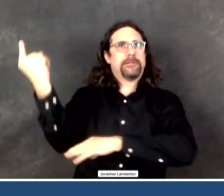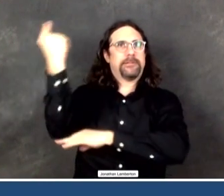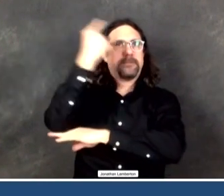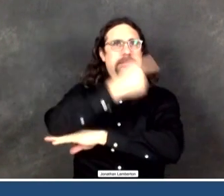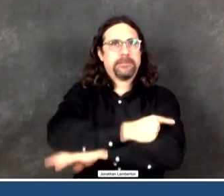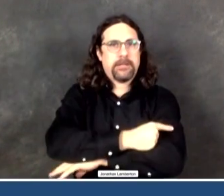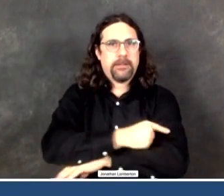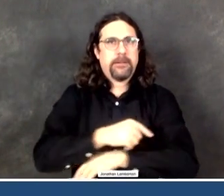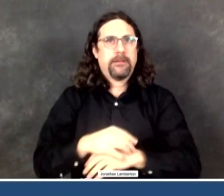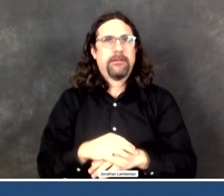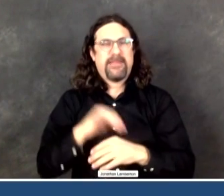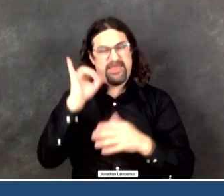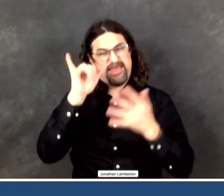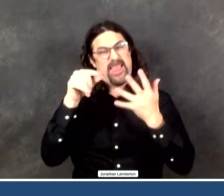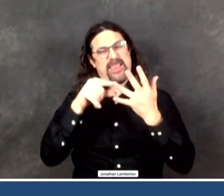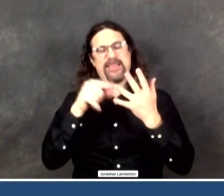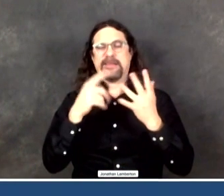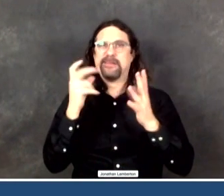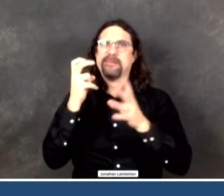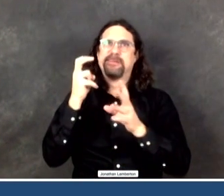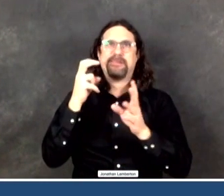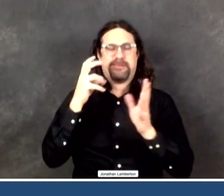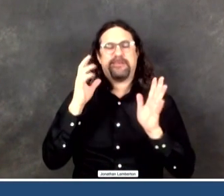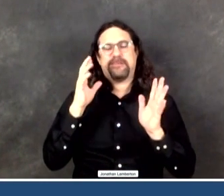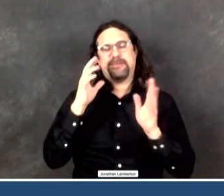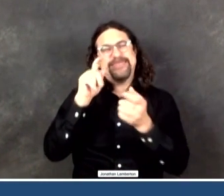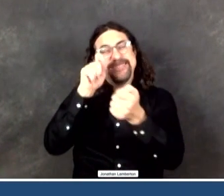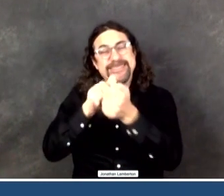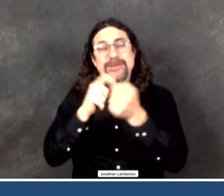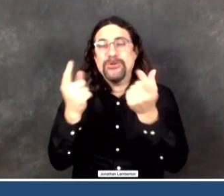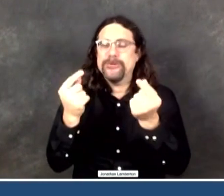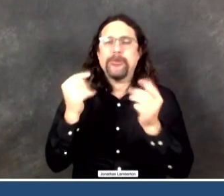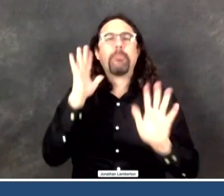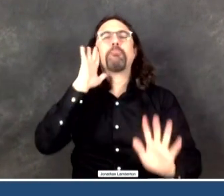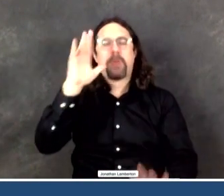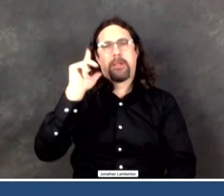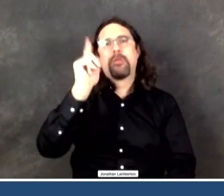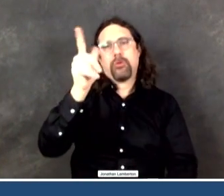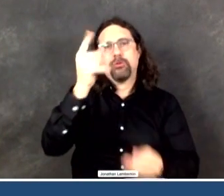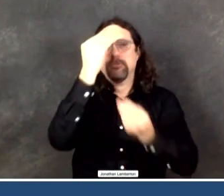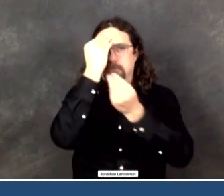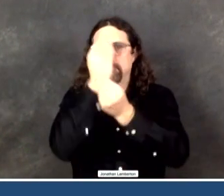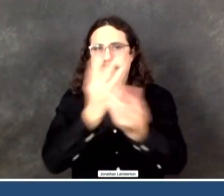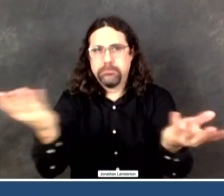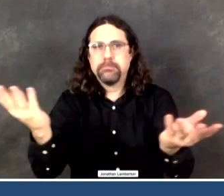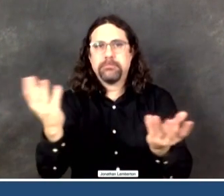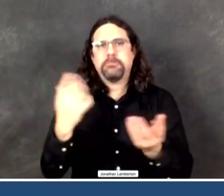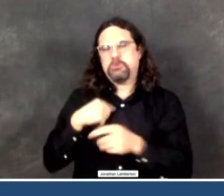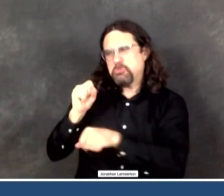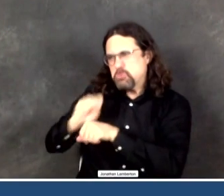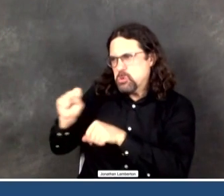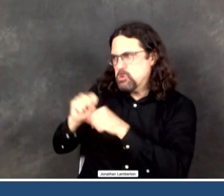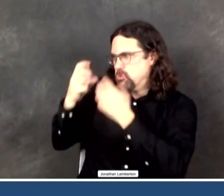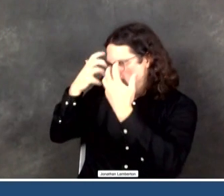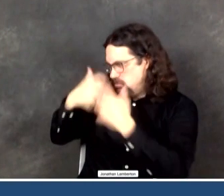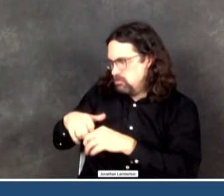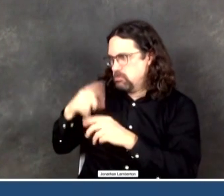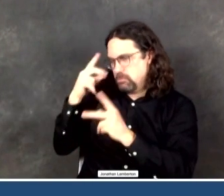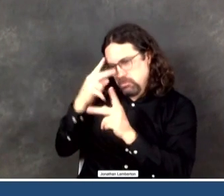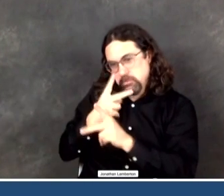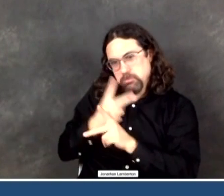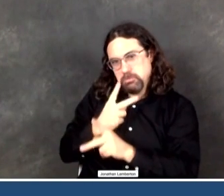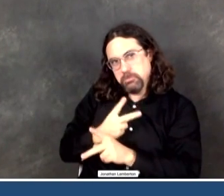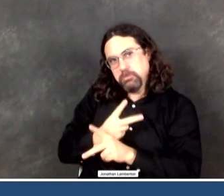there. We have a lot of focused capacity to help these seniors. That's going to